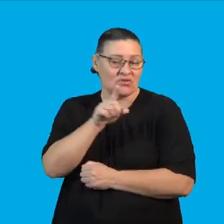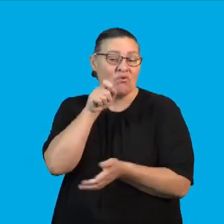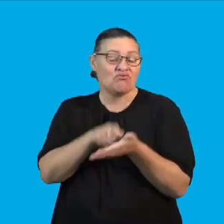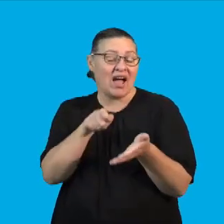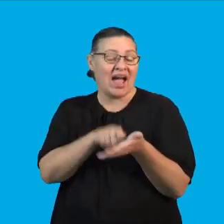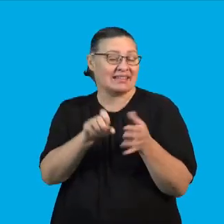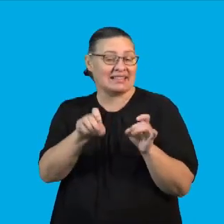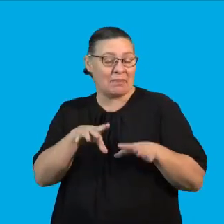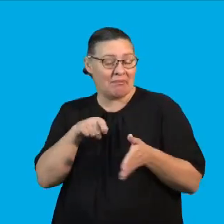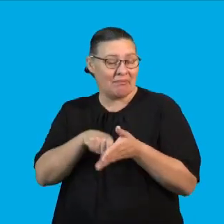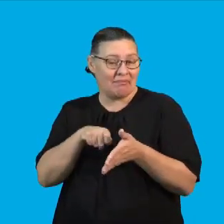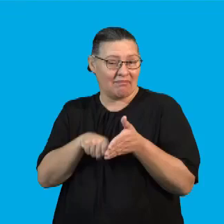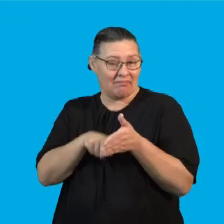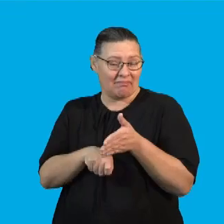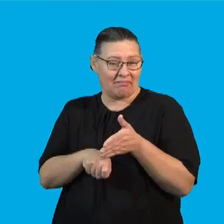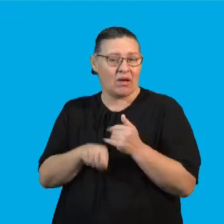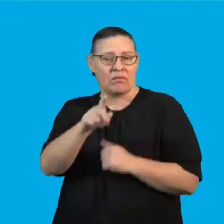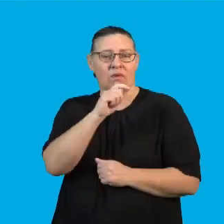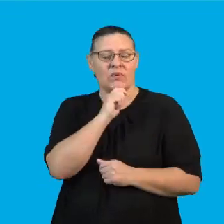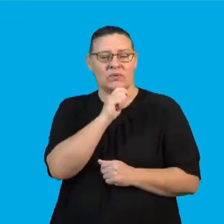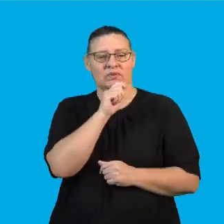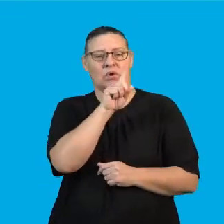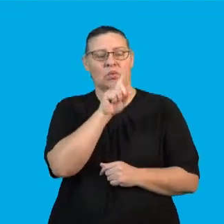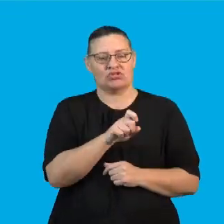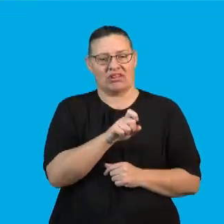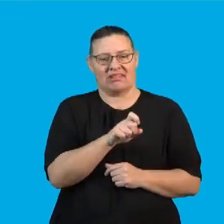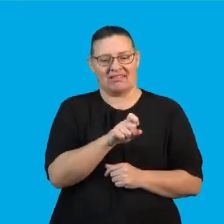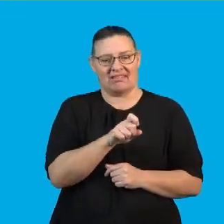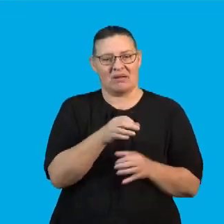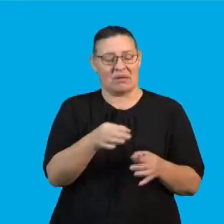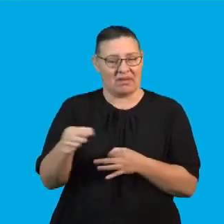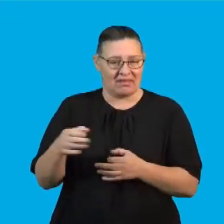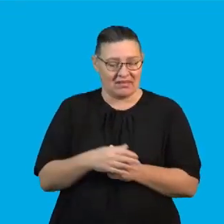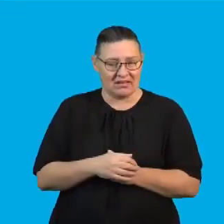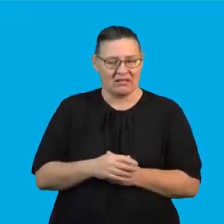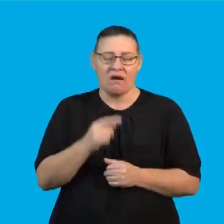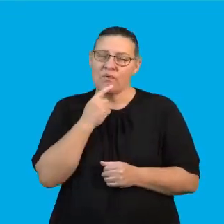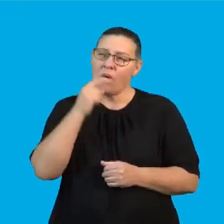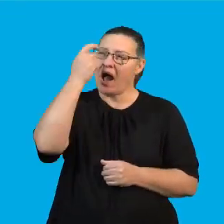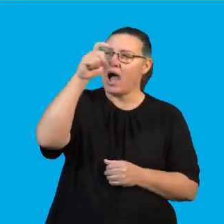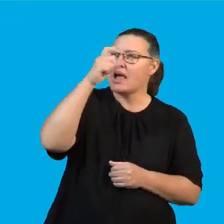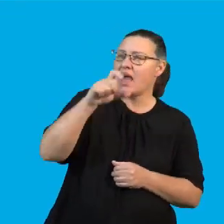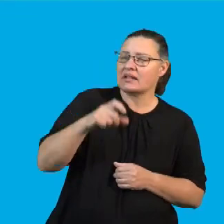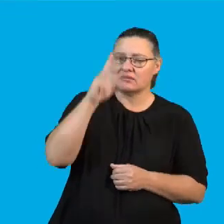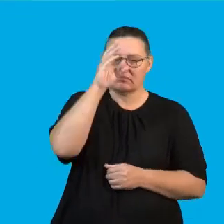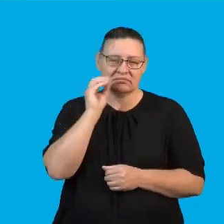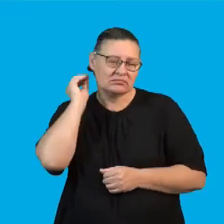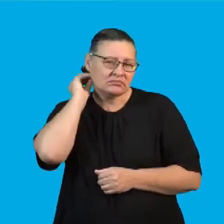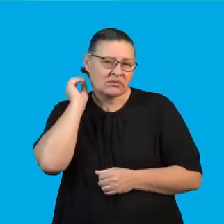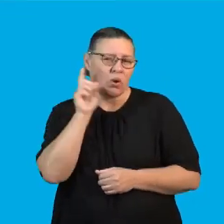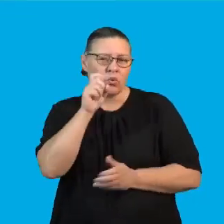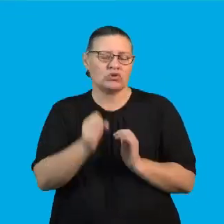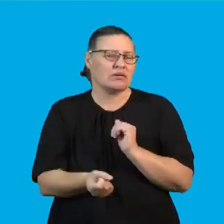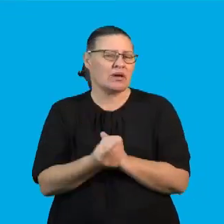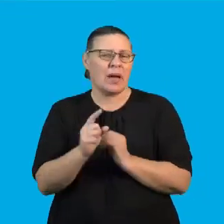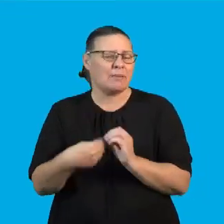As you are writing your examination, you are using that question paper, you are highlighting, you are making note of